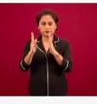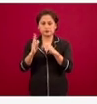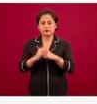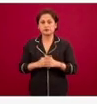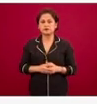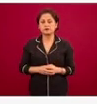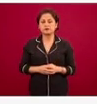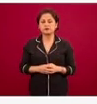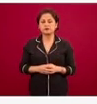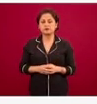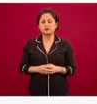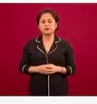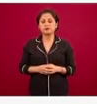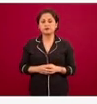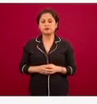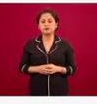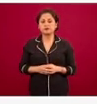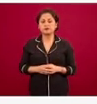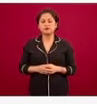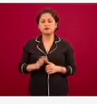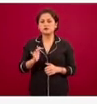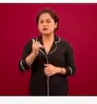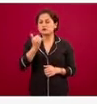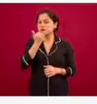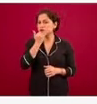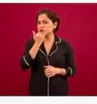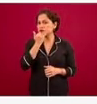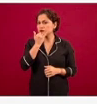And here we have,